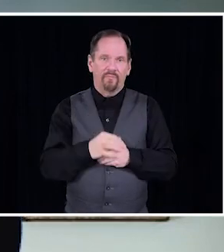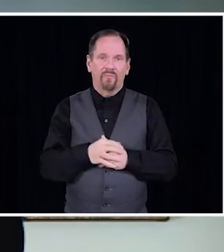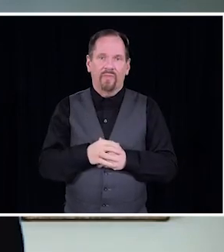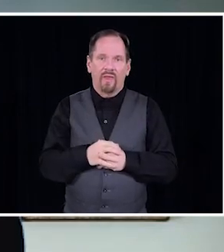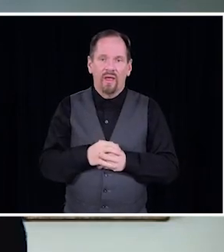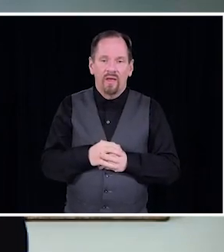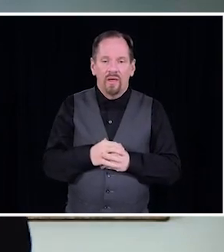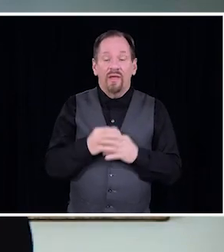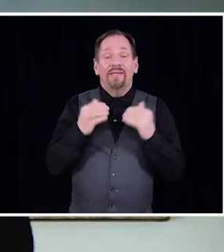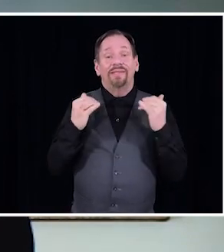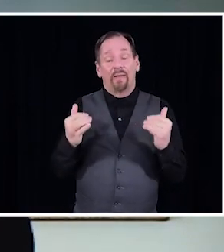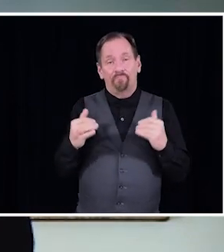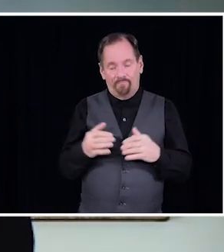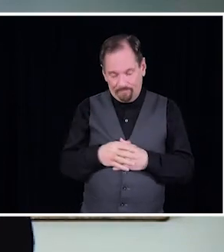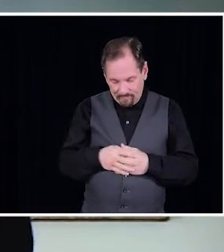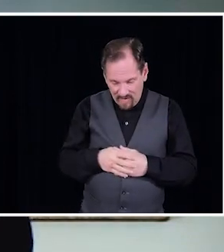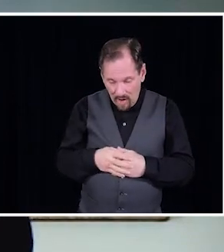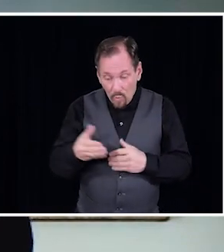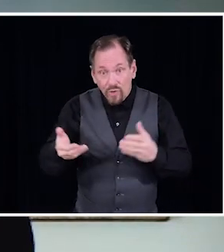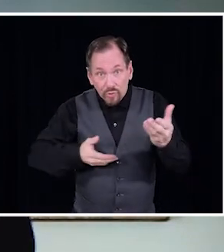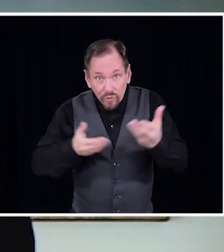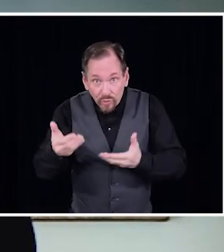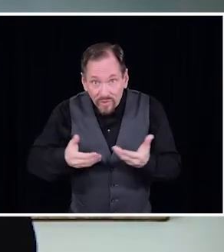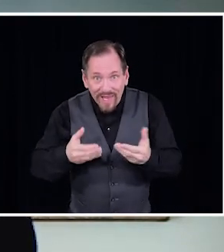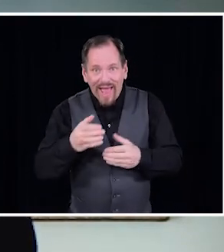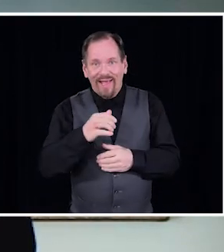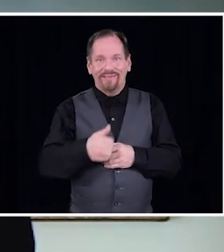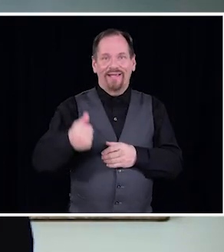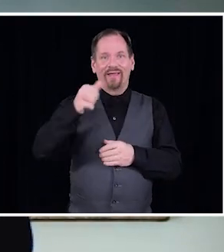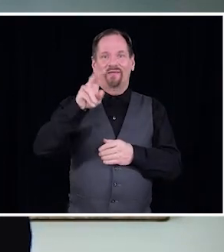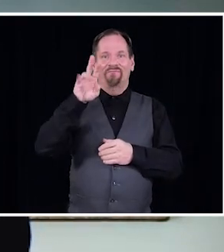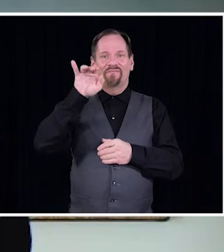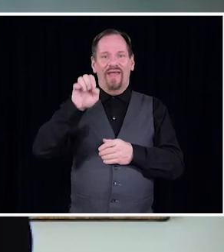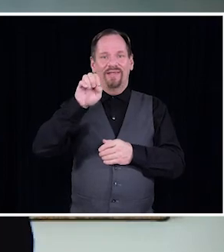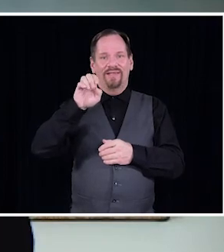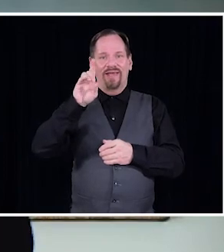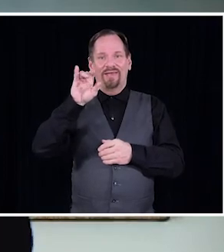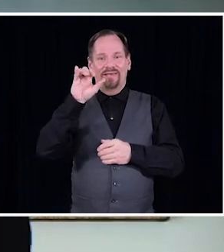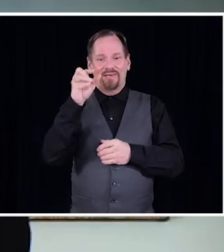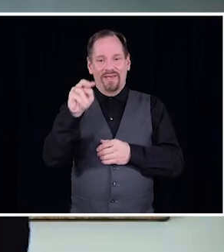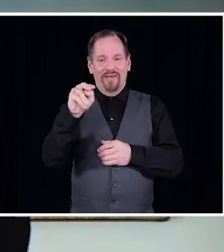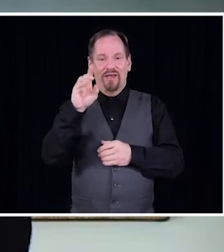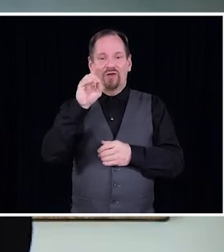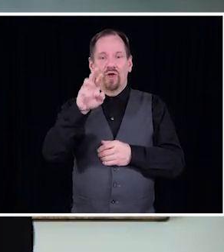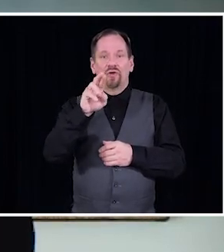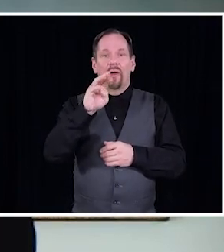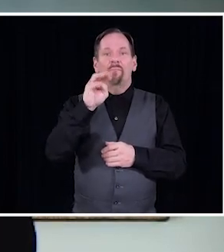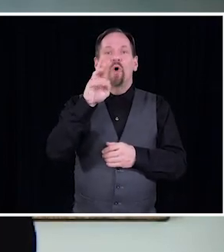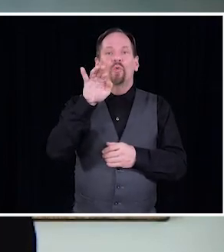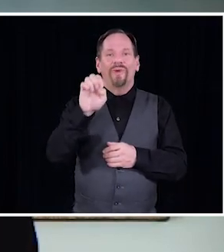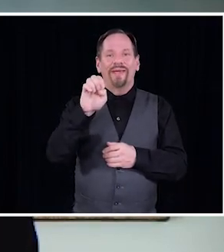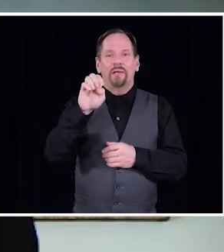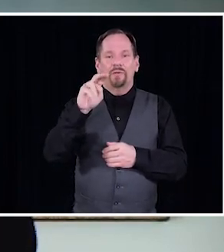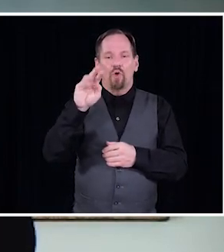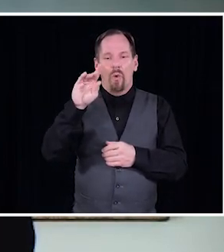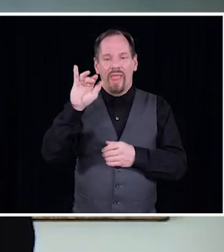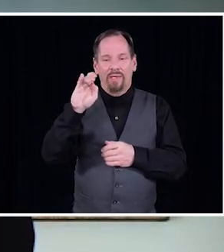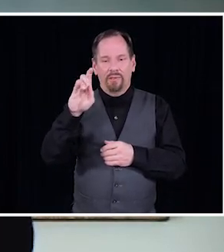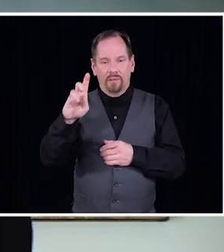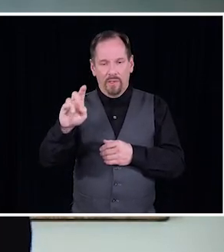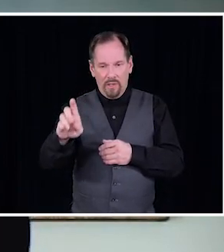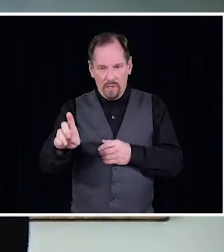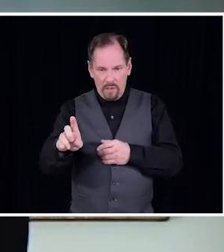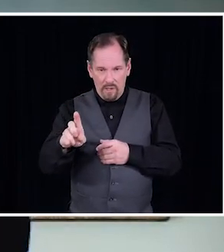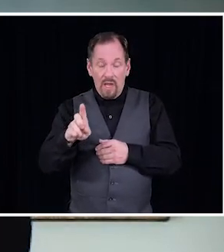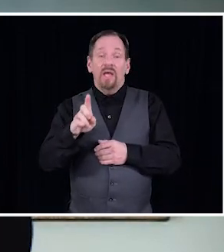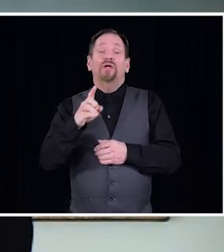I would now like to introduce to you Executive Vice Dean, Dr. Marie Nolan, to recognize the Alumni